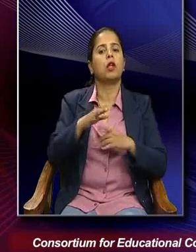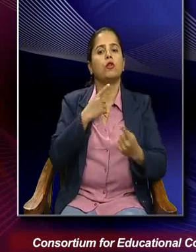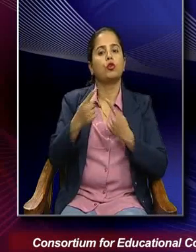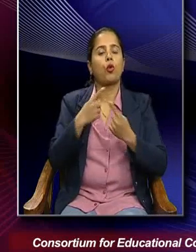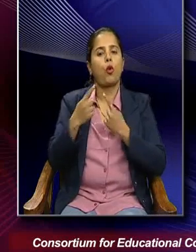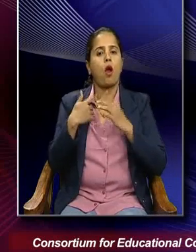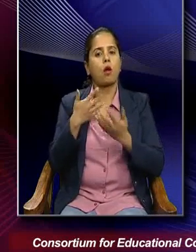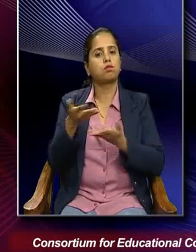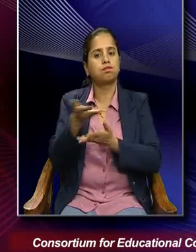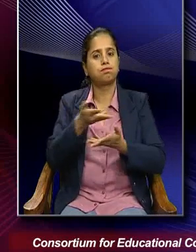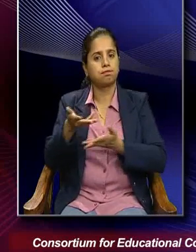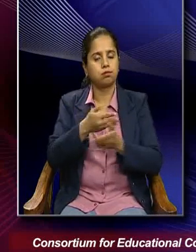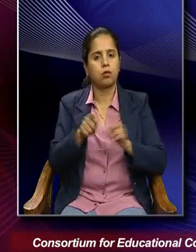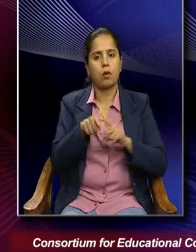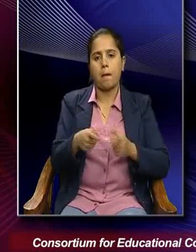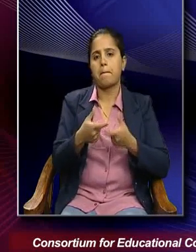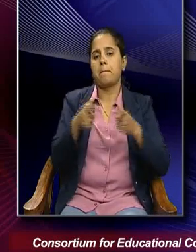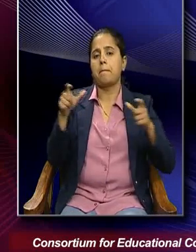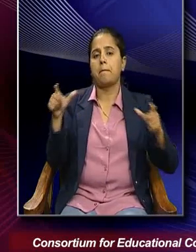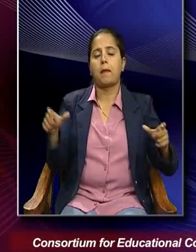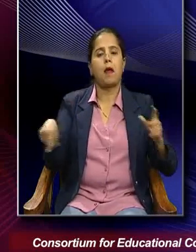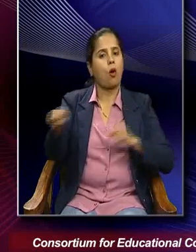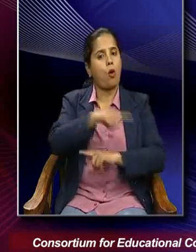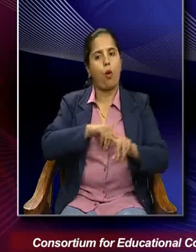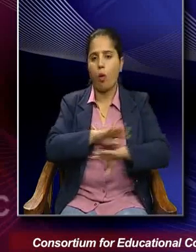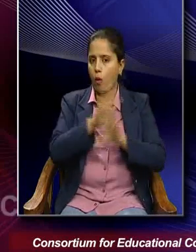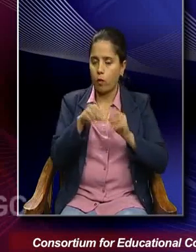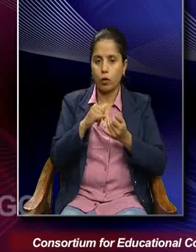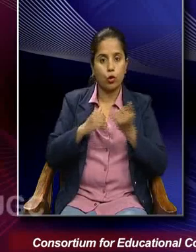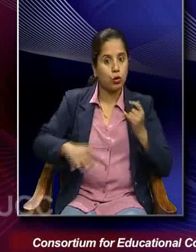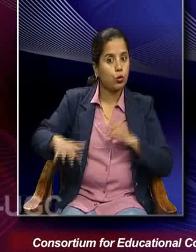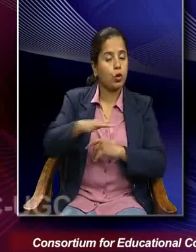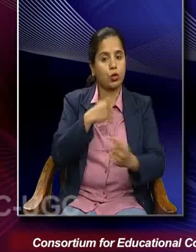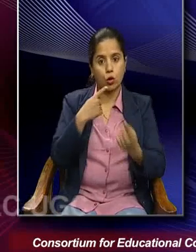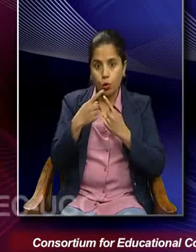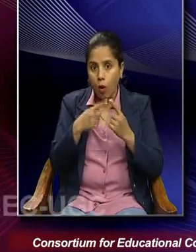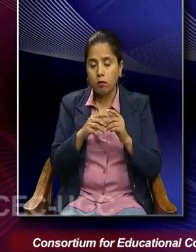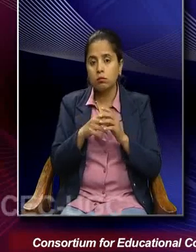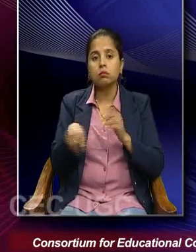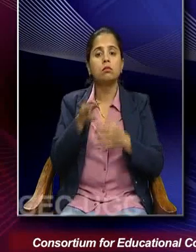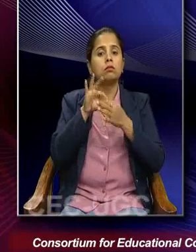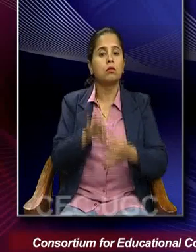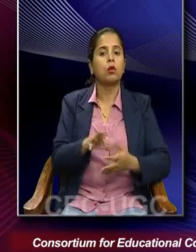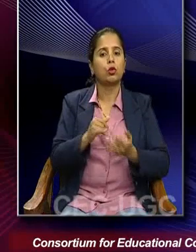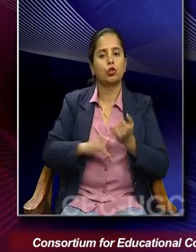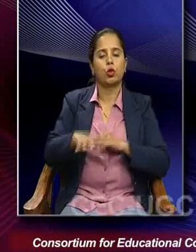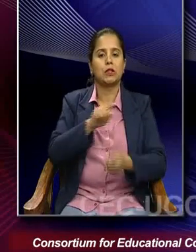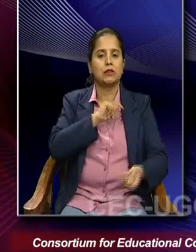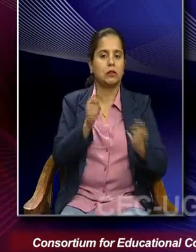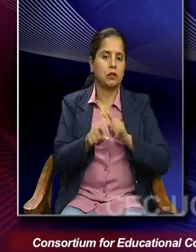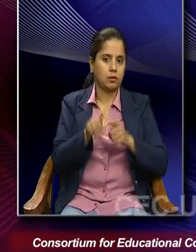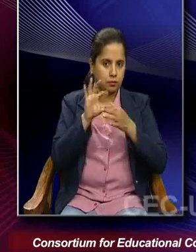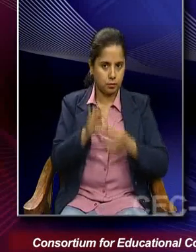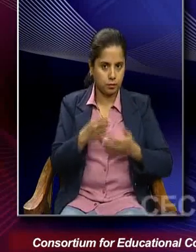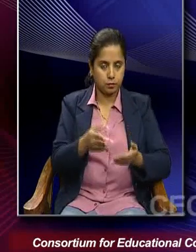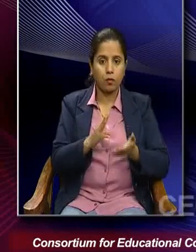where imitation is taking place. It happens in infancy and toddler. Second stage is play, preschool